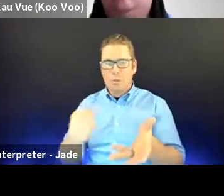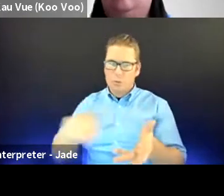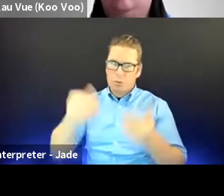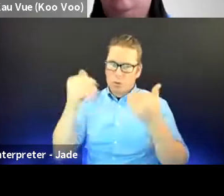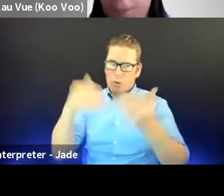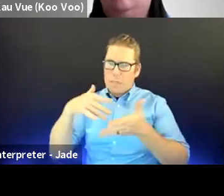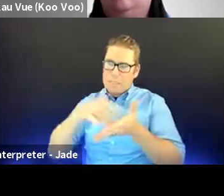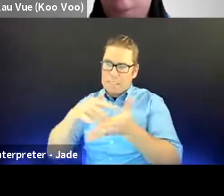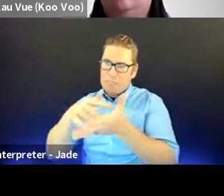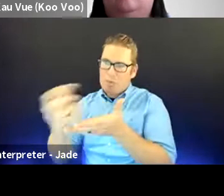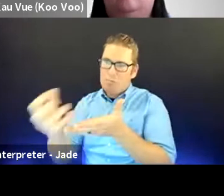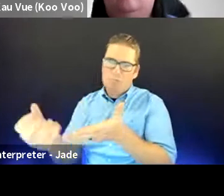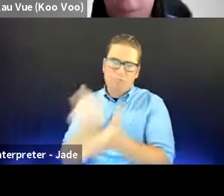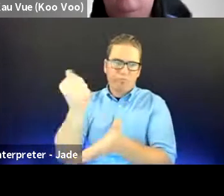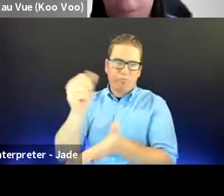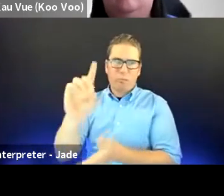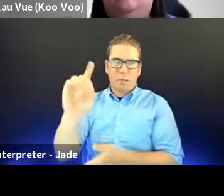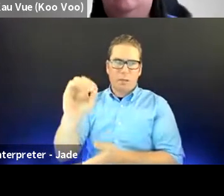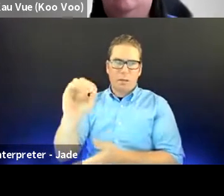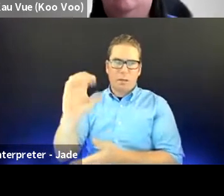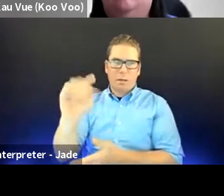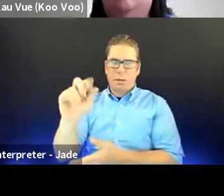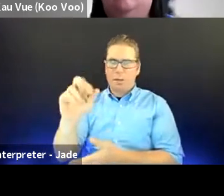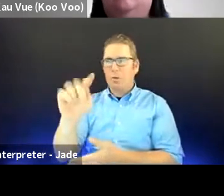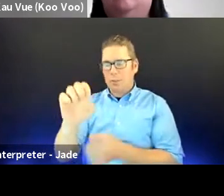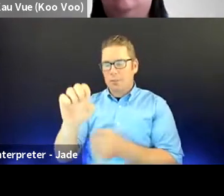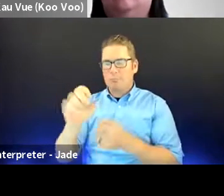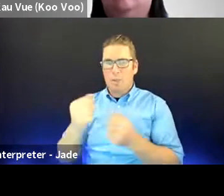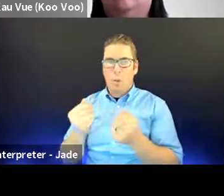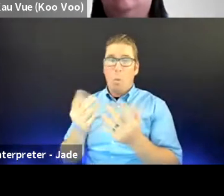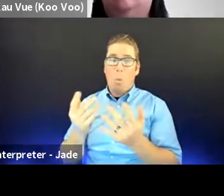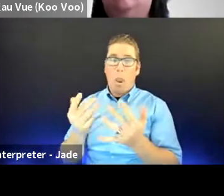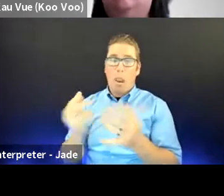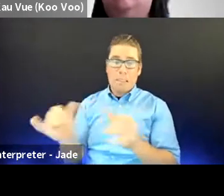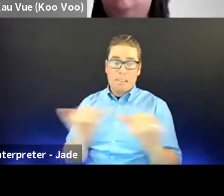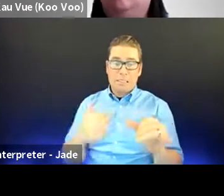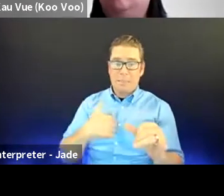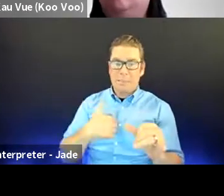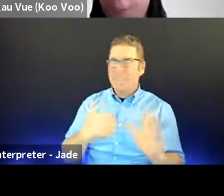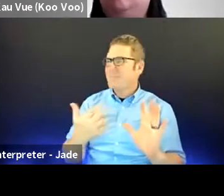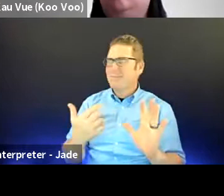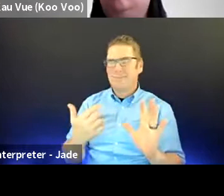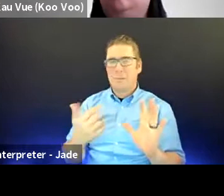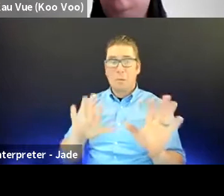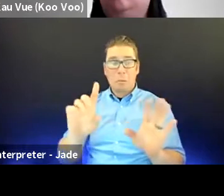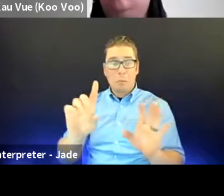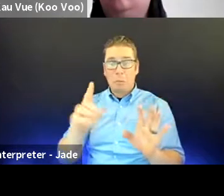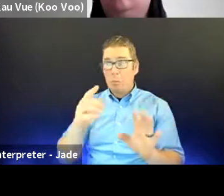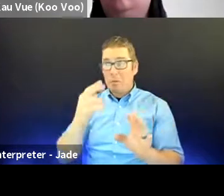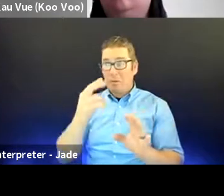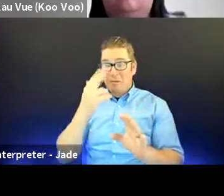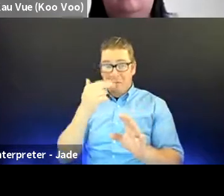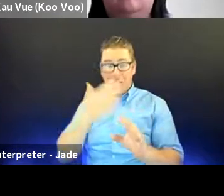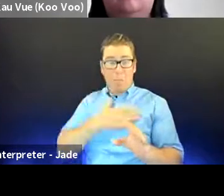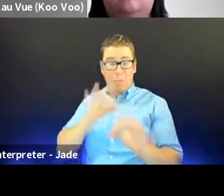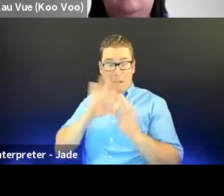early. Don't wait as long as I did. The funny thing now is everyone in my family has a doctorate. My